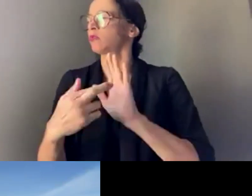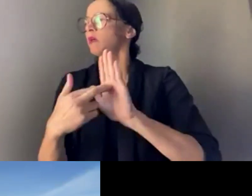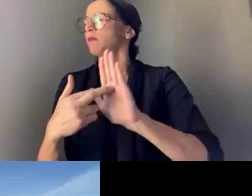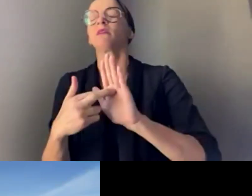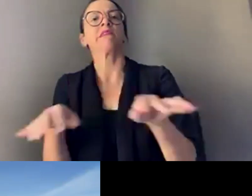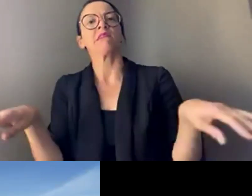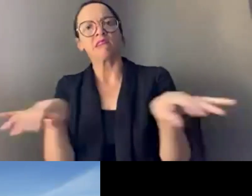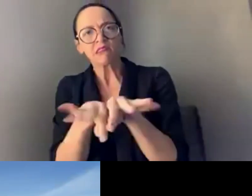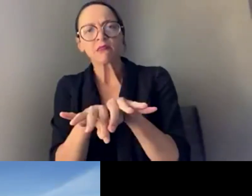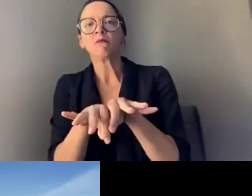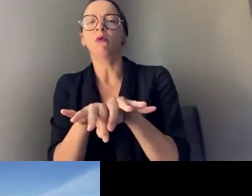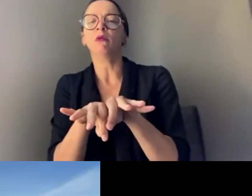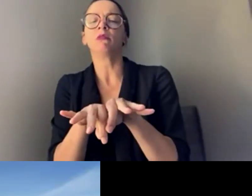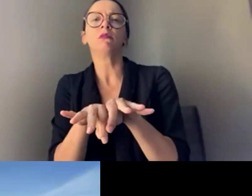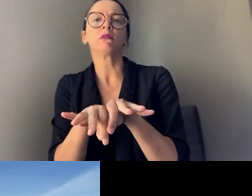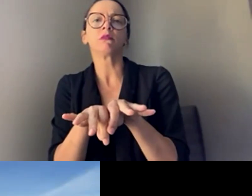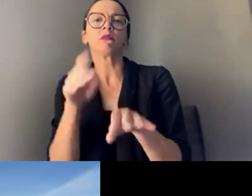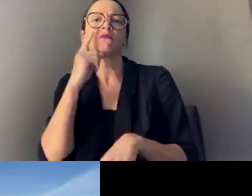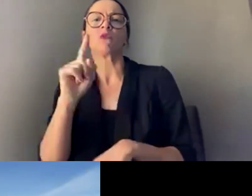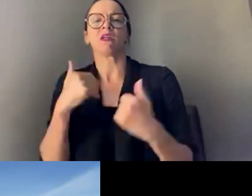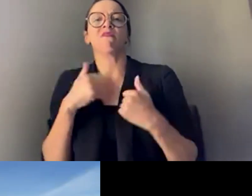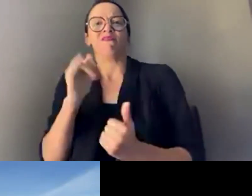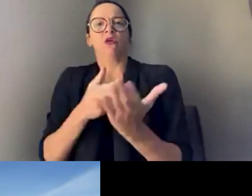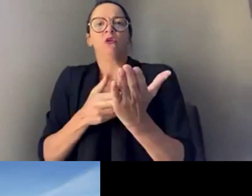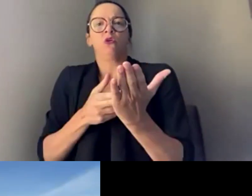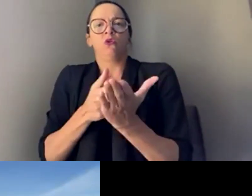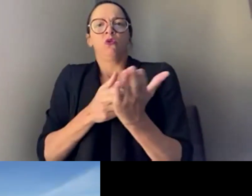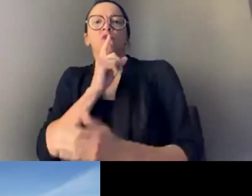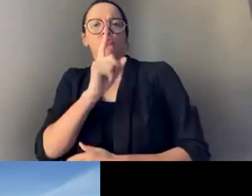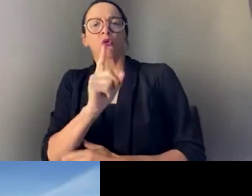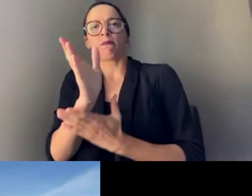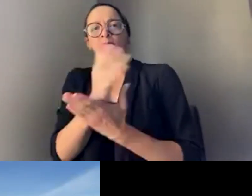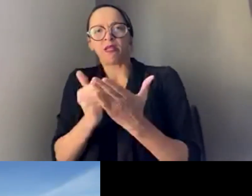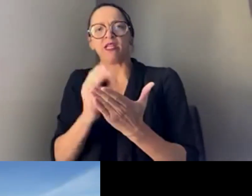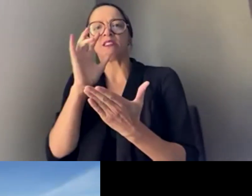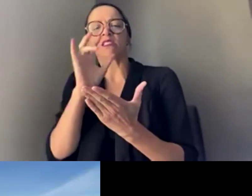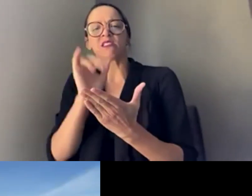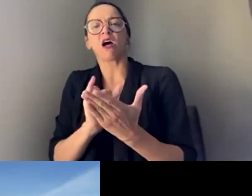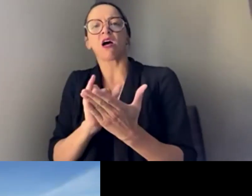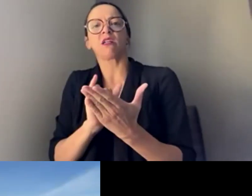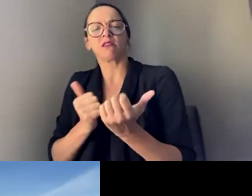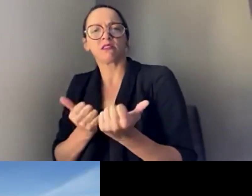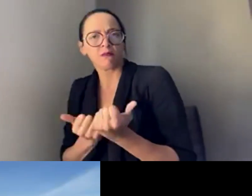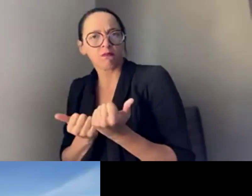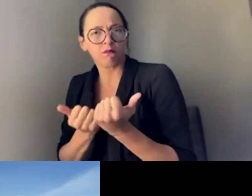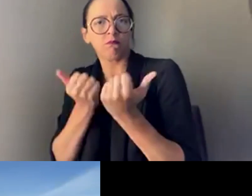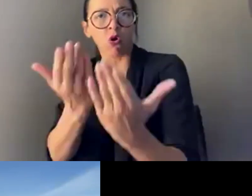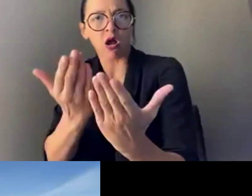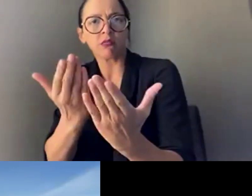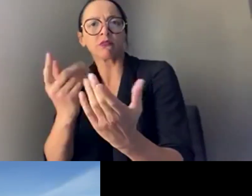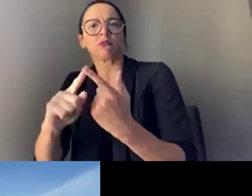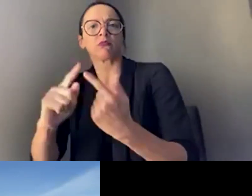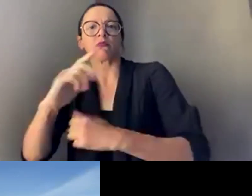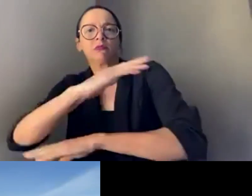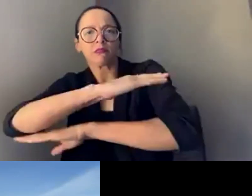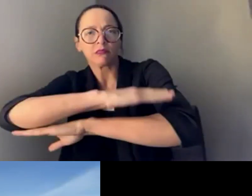come out in terms of someone that actually speaks to the community, and that community can also, raise their